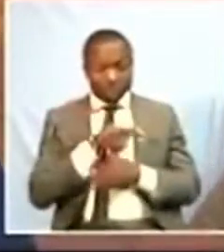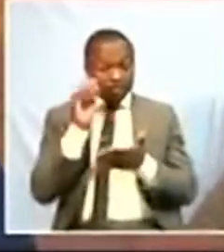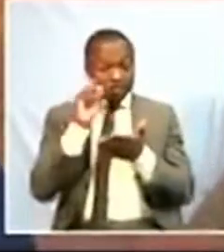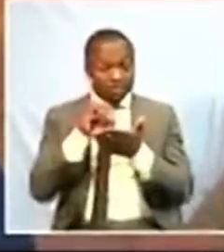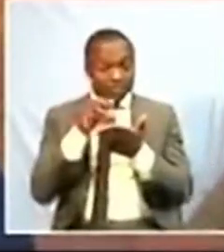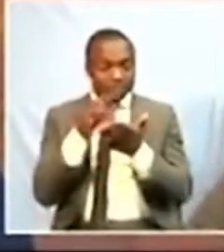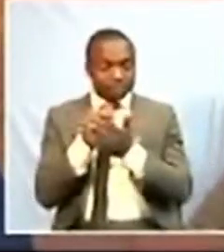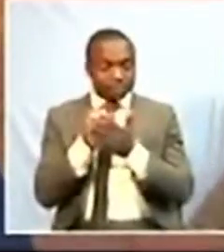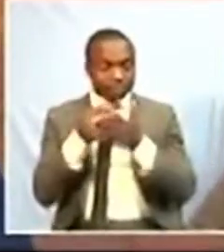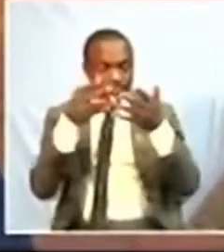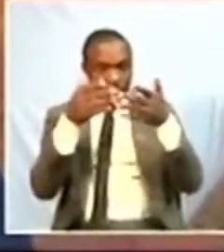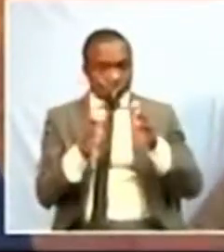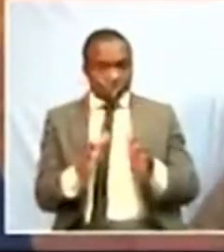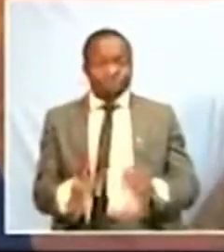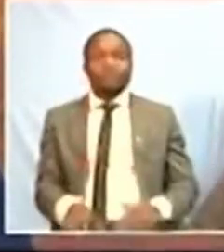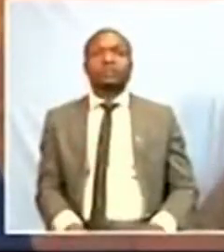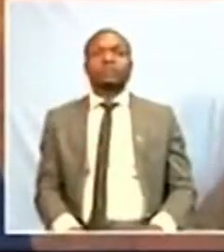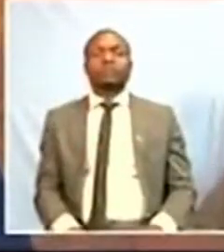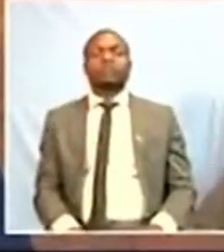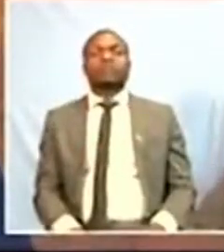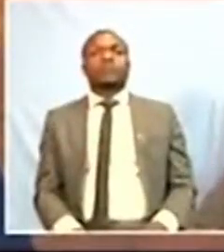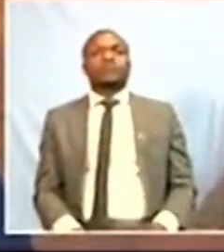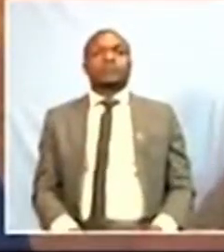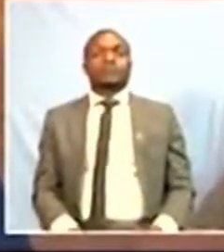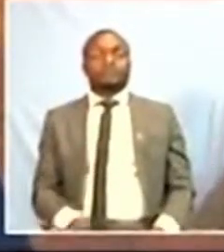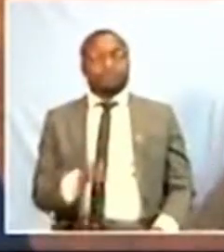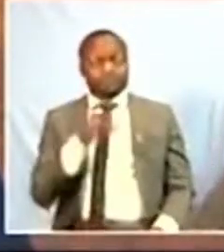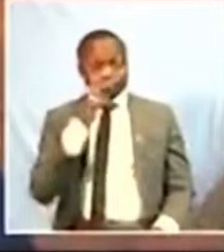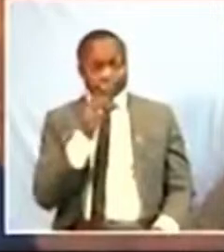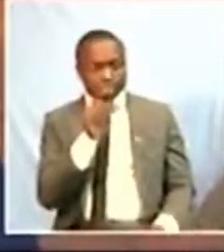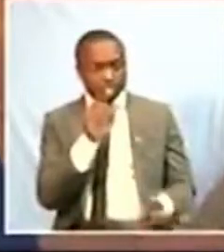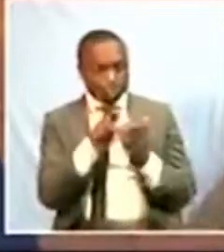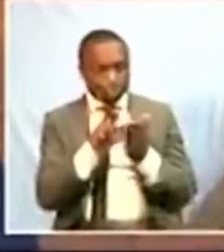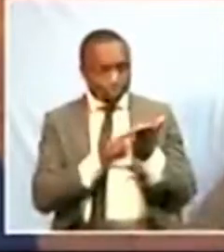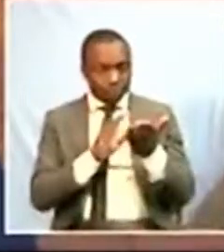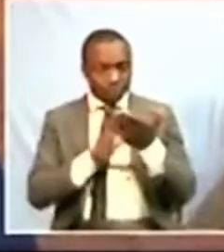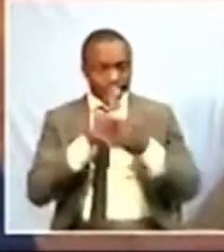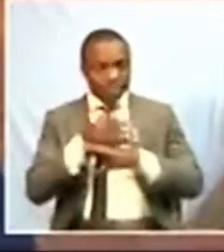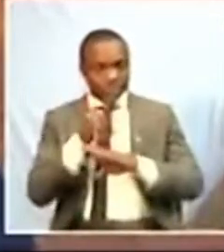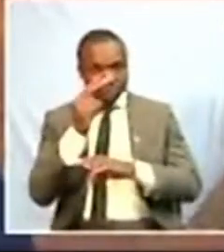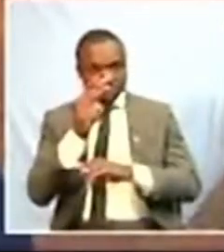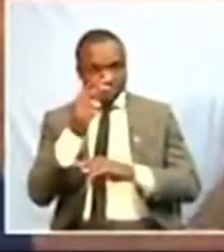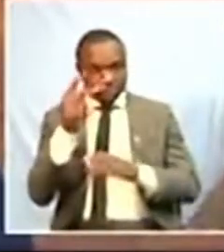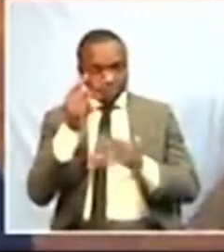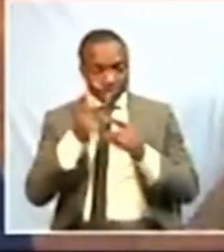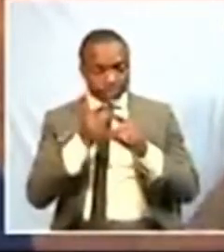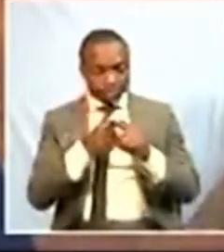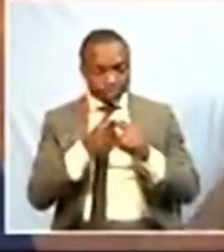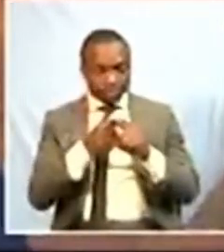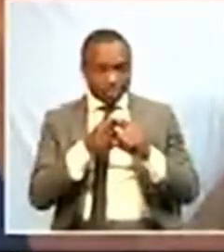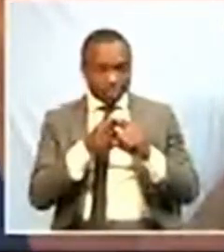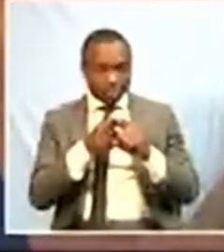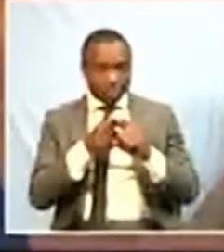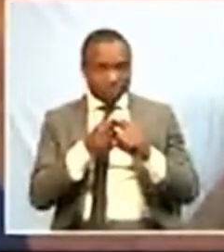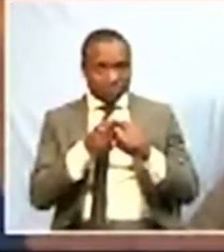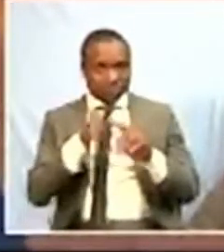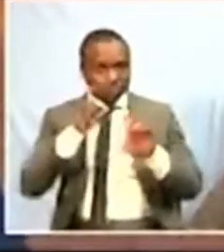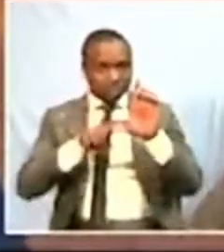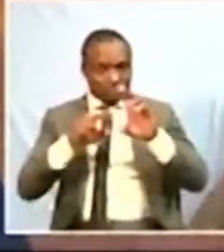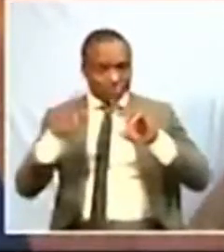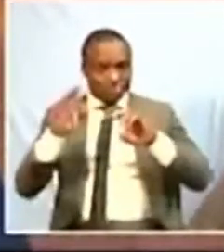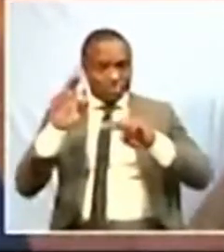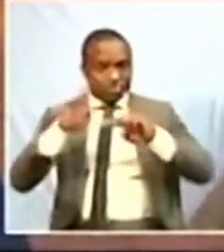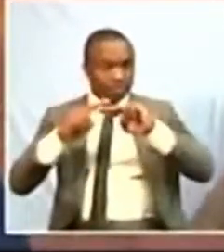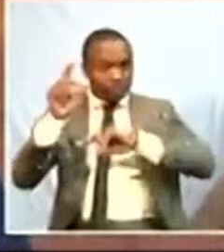monies to waste? Because it's your submission that after 2-3 months the desks are whopping, yet they gave an